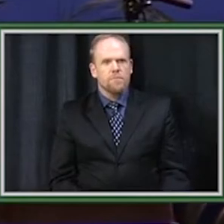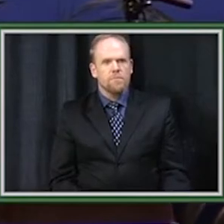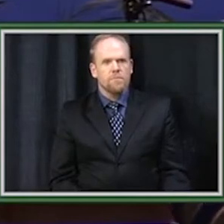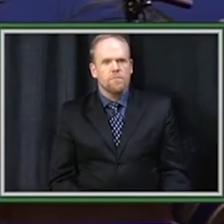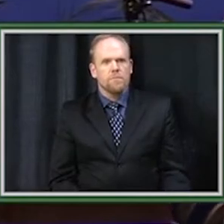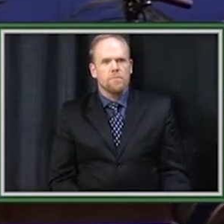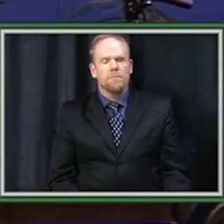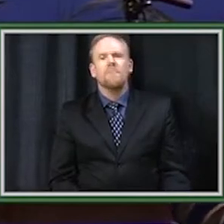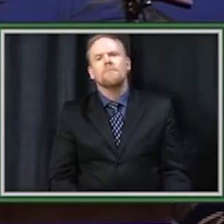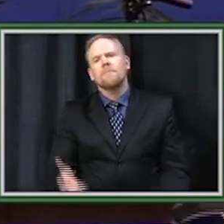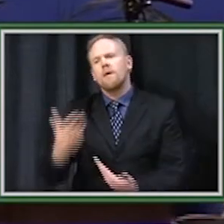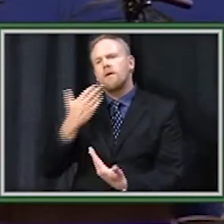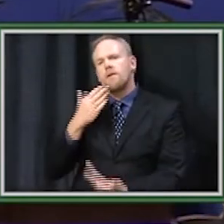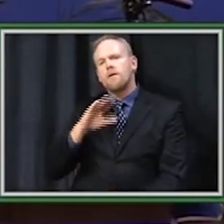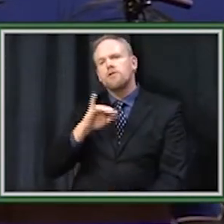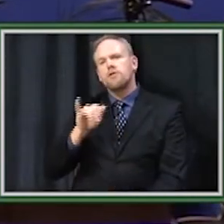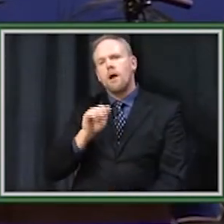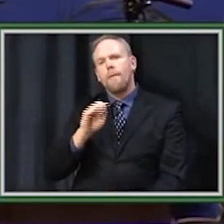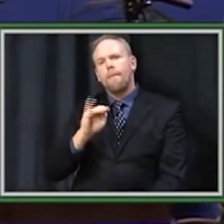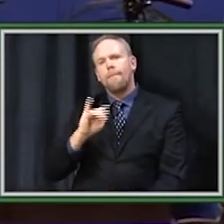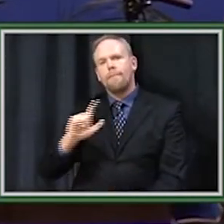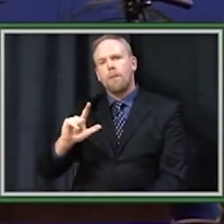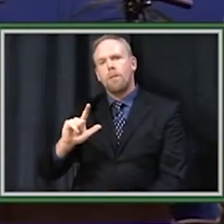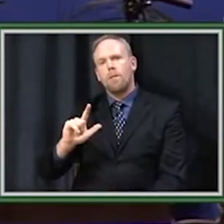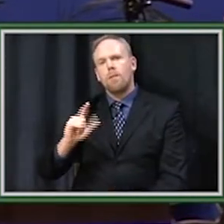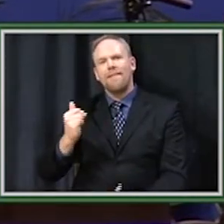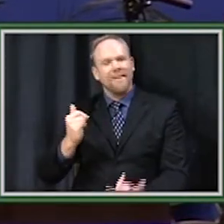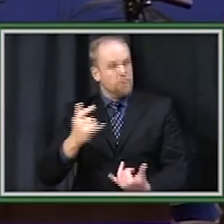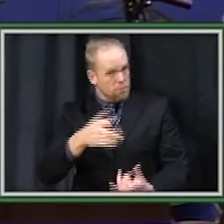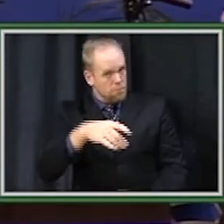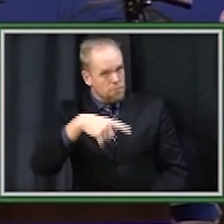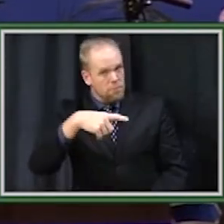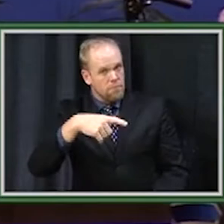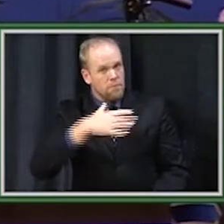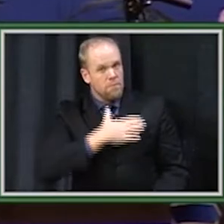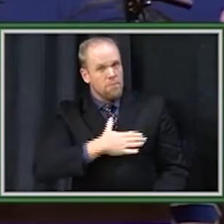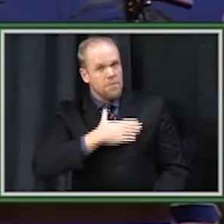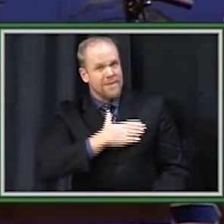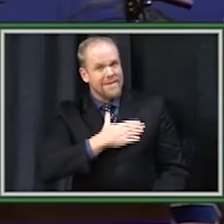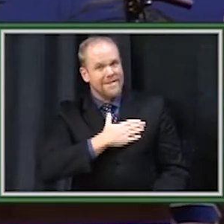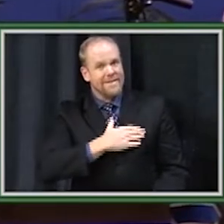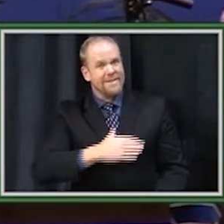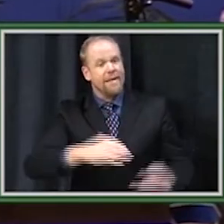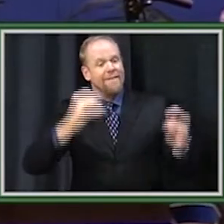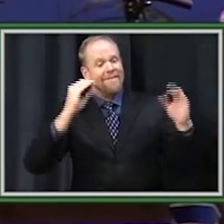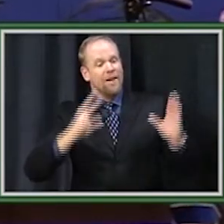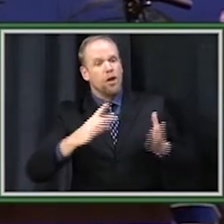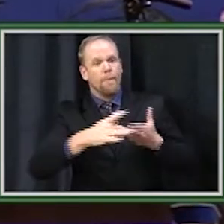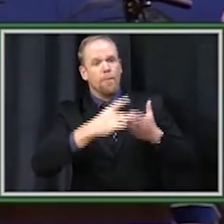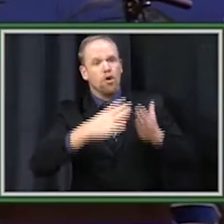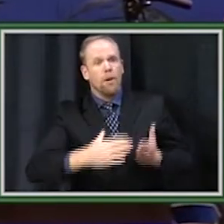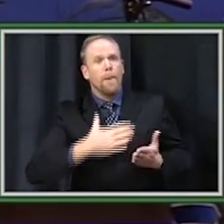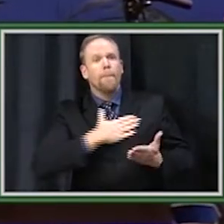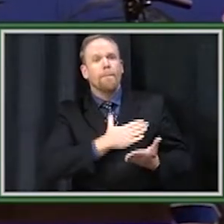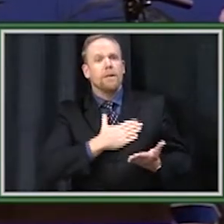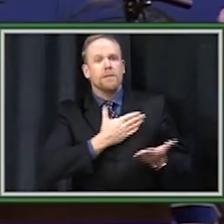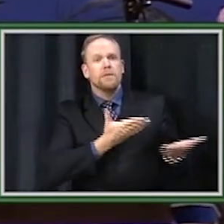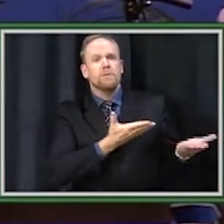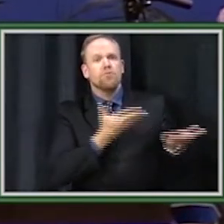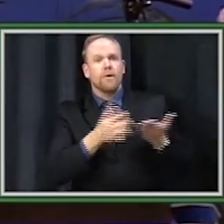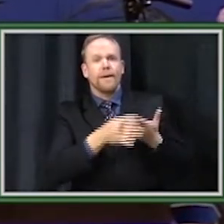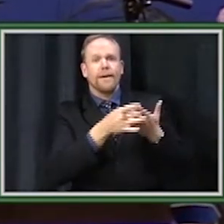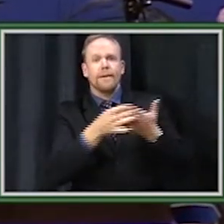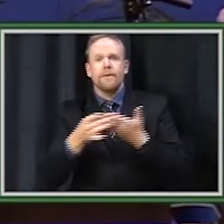Thank you, Jamil. Will the faculty marshals please direct the first row of the 2014 master's degree